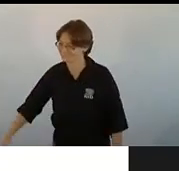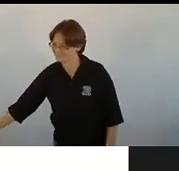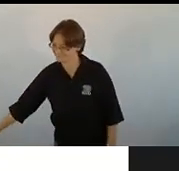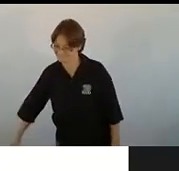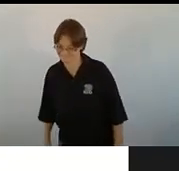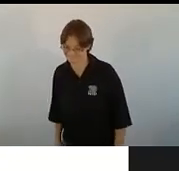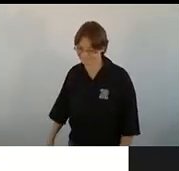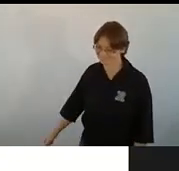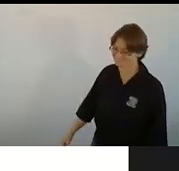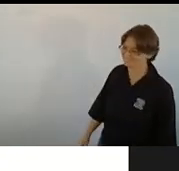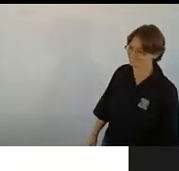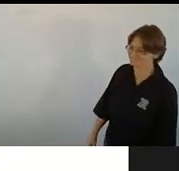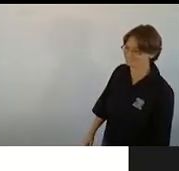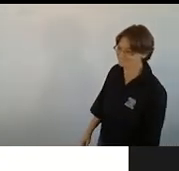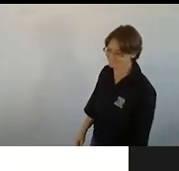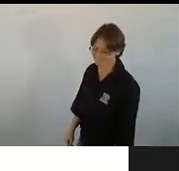Okay, well done, well done.